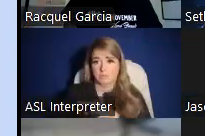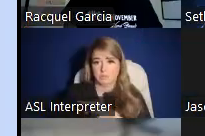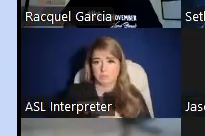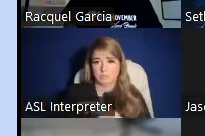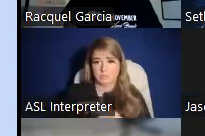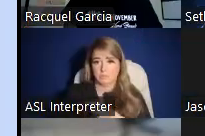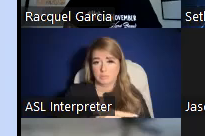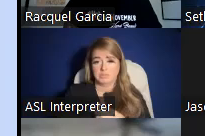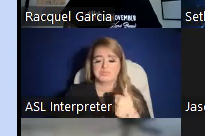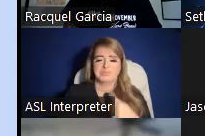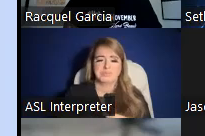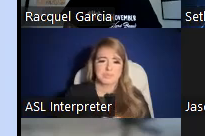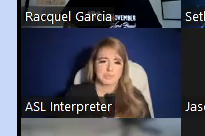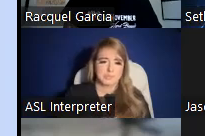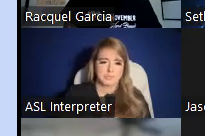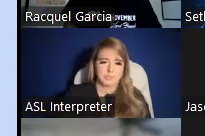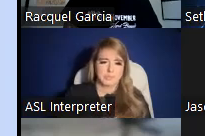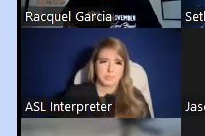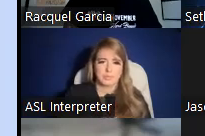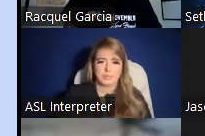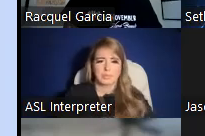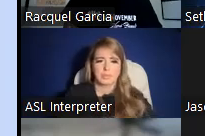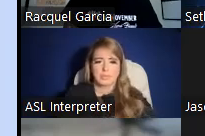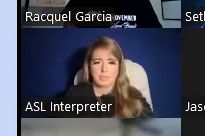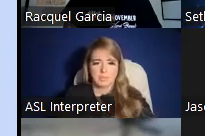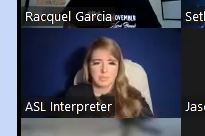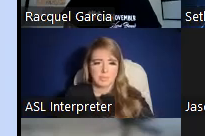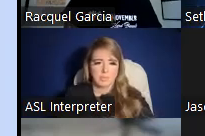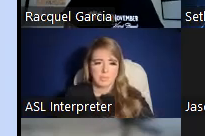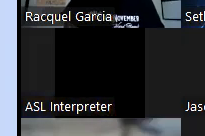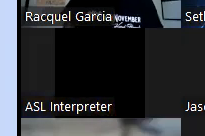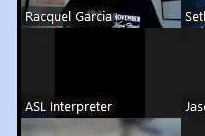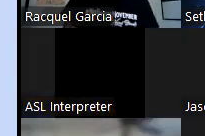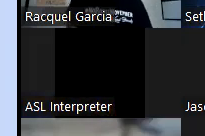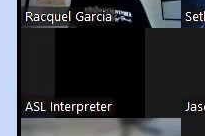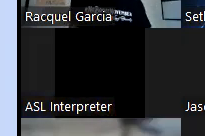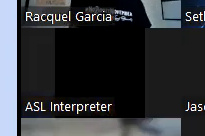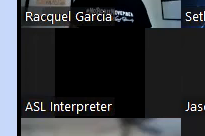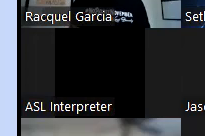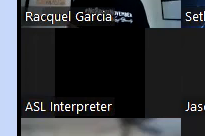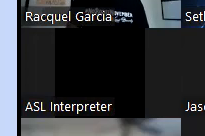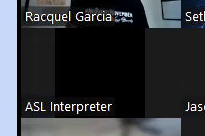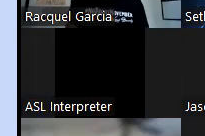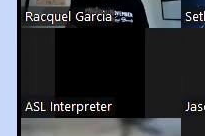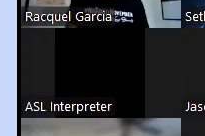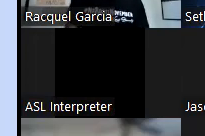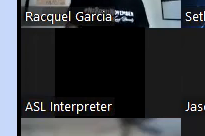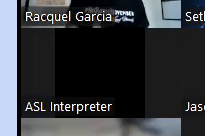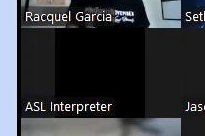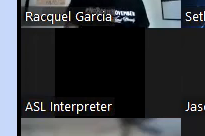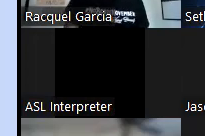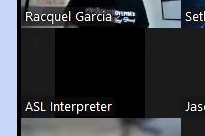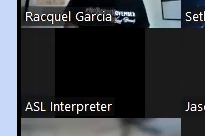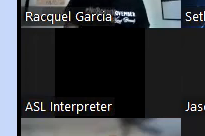And I want to add on to there is, for clarification, is that on federal and state level or just